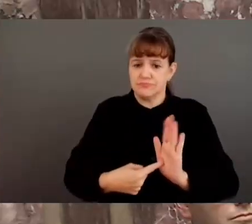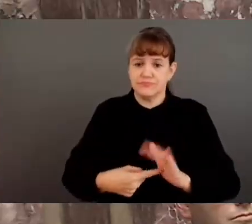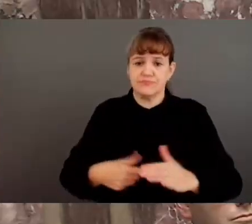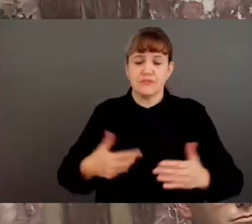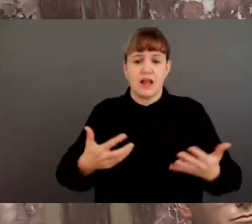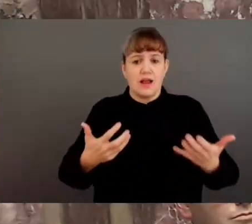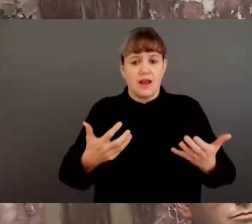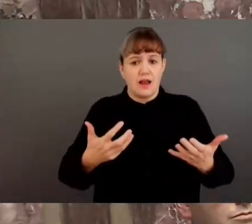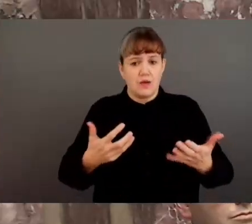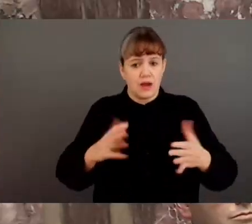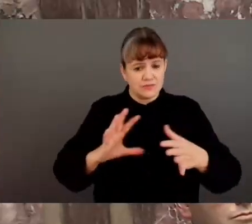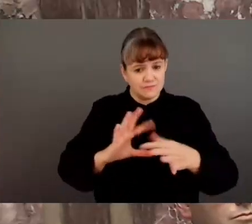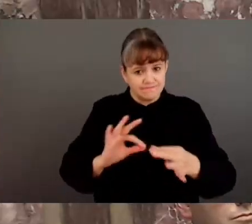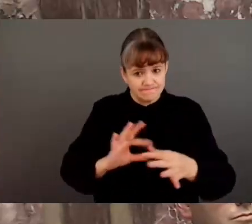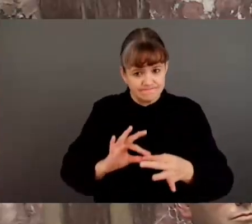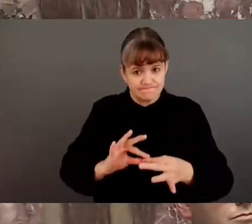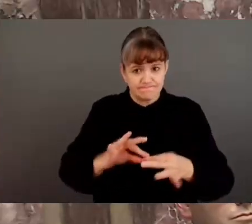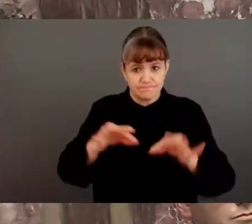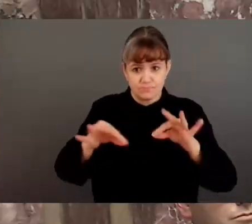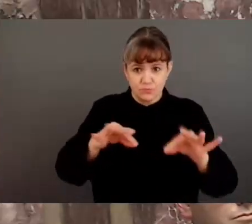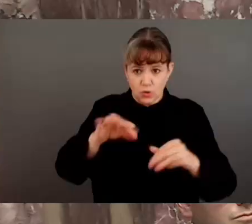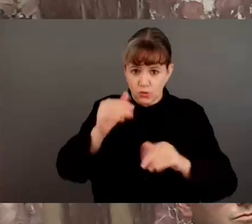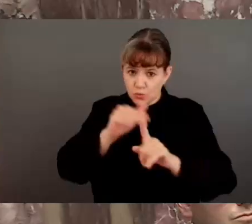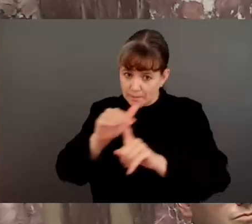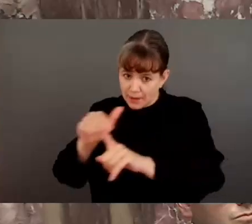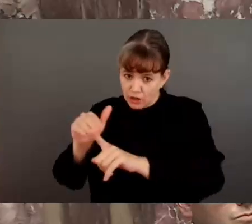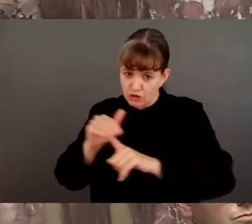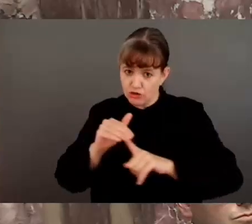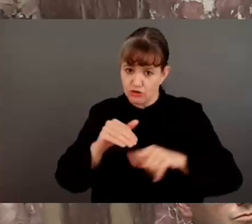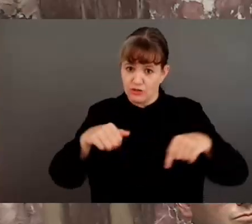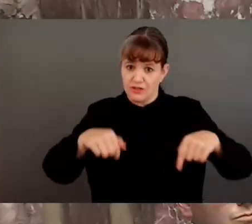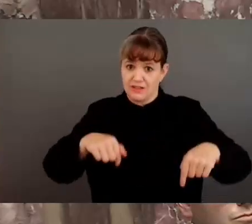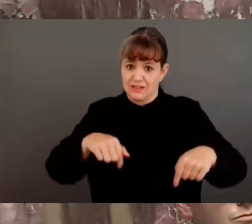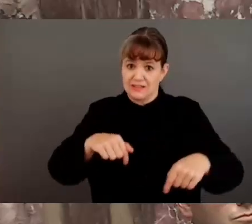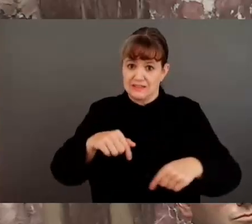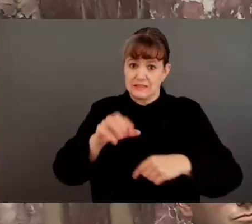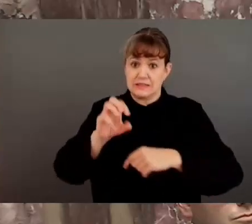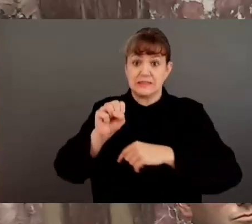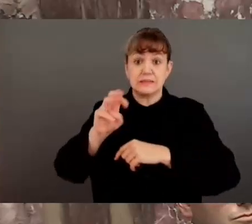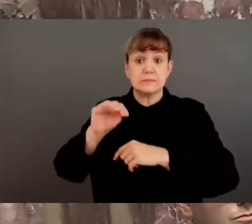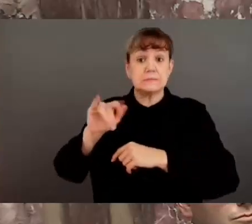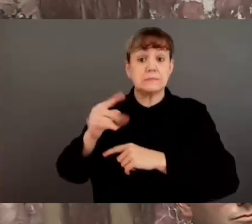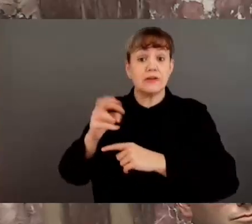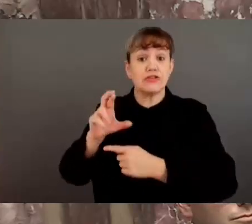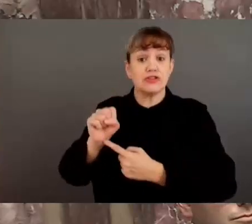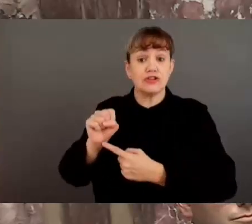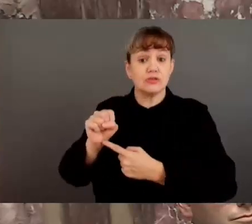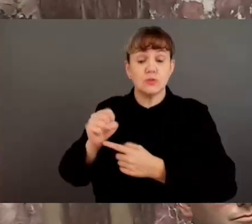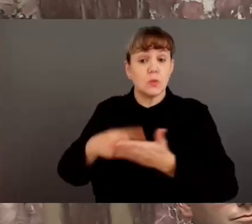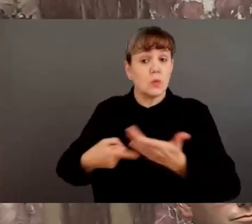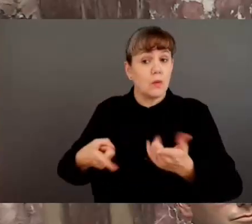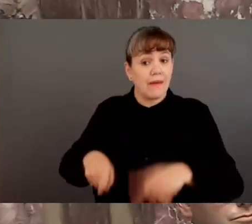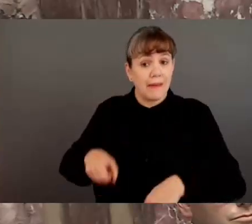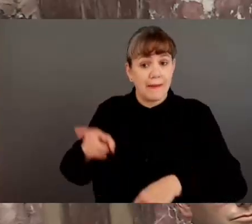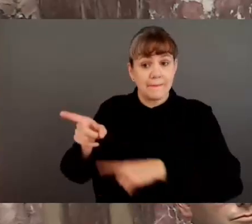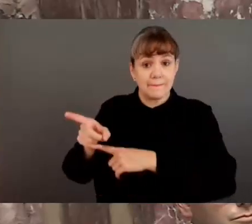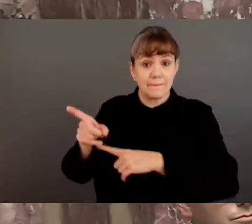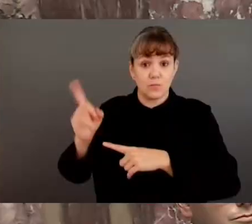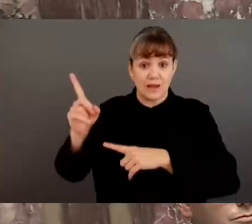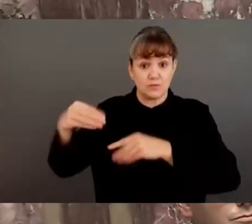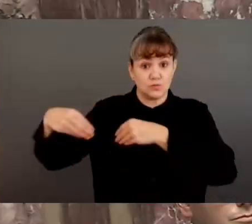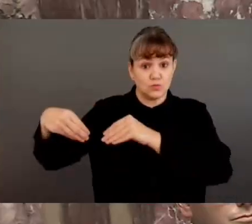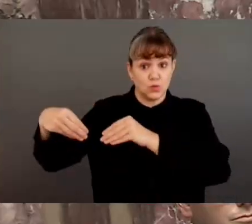syringe holdup in Smithers, where a store owner was terrorized